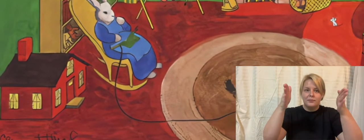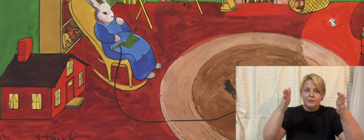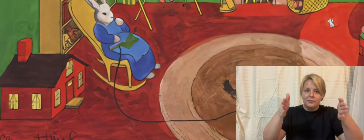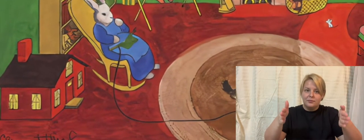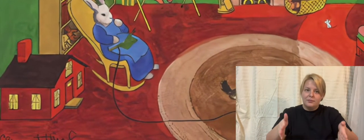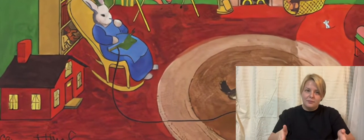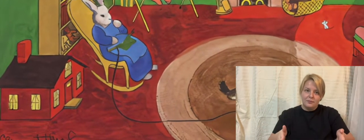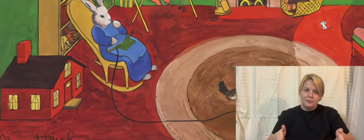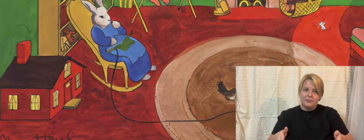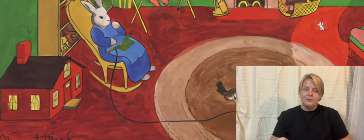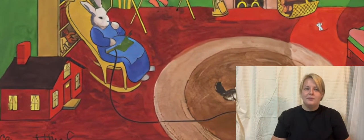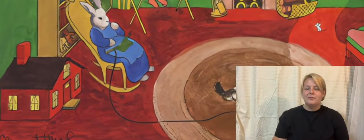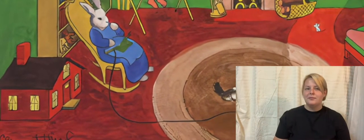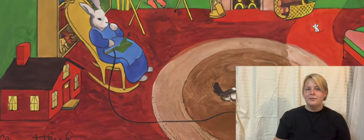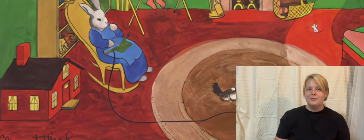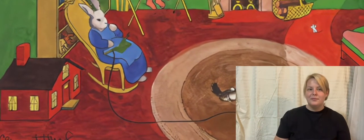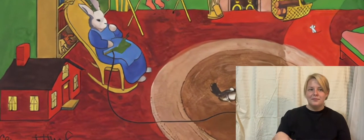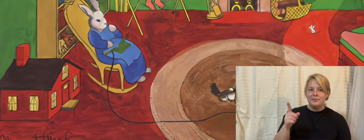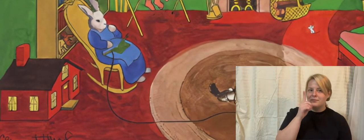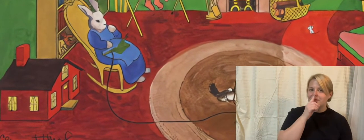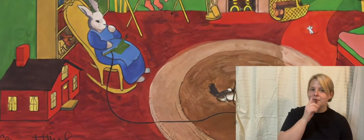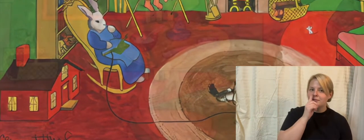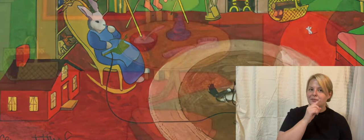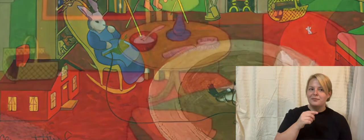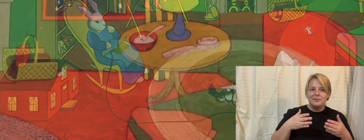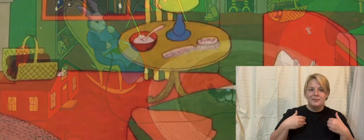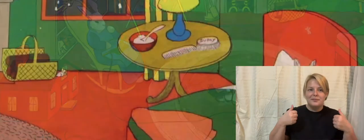and a young mouse